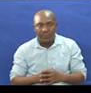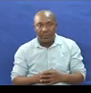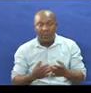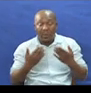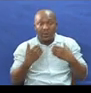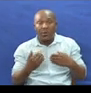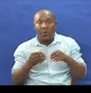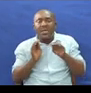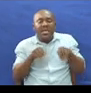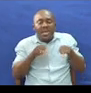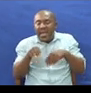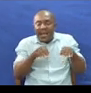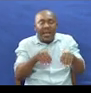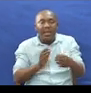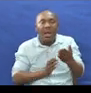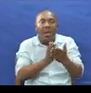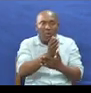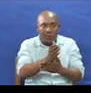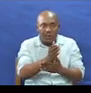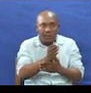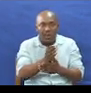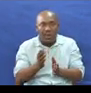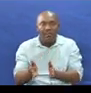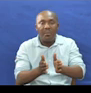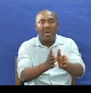So he ran across the path.